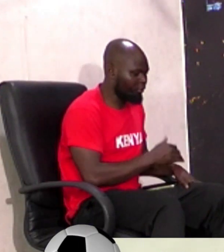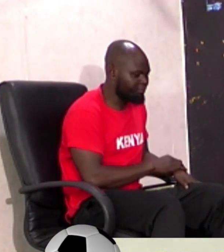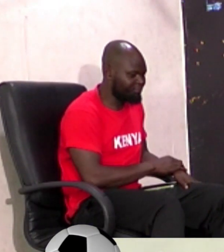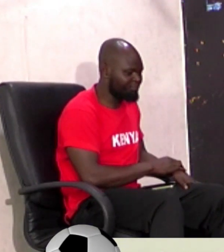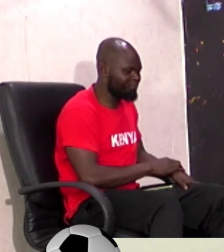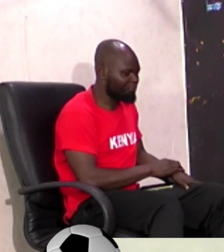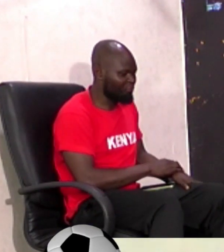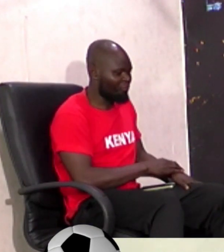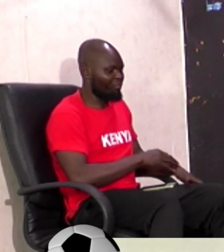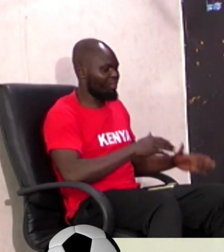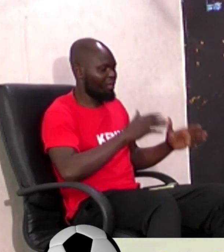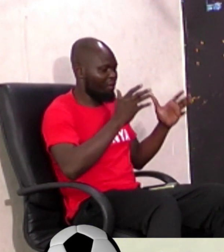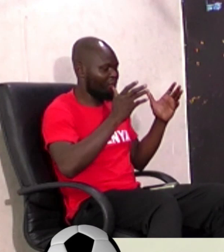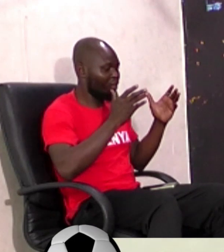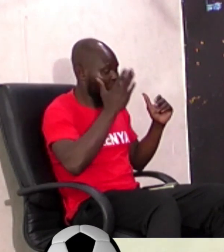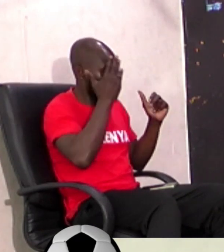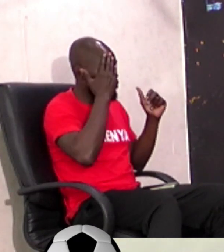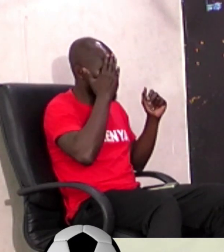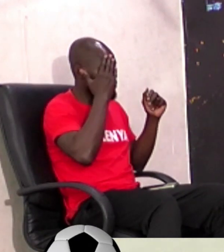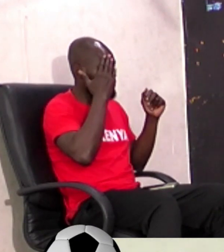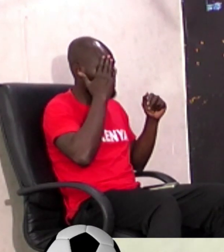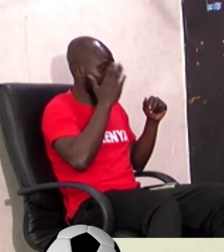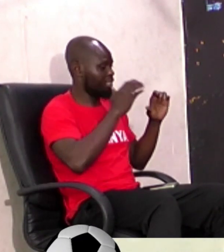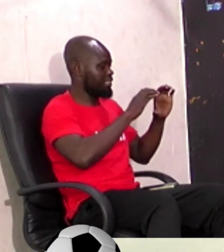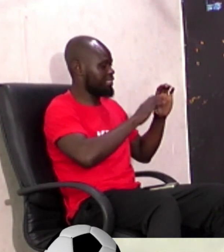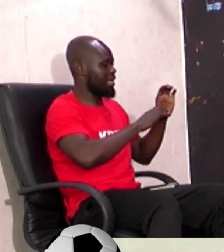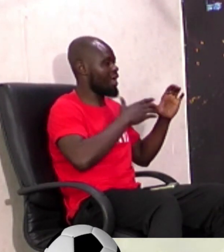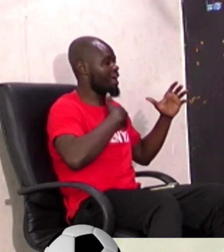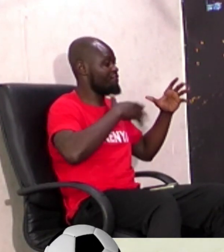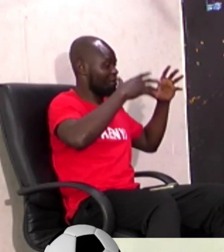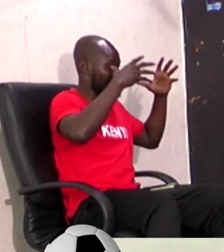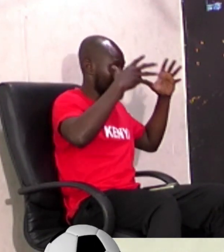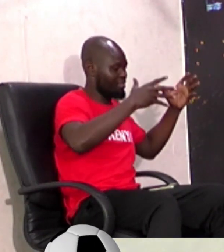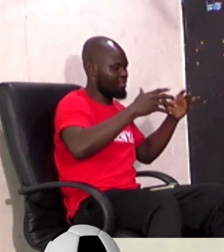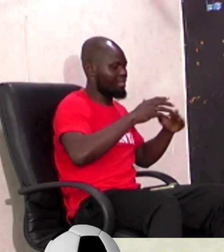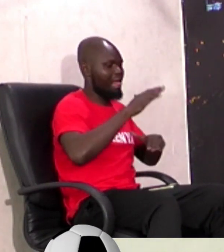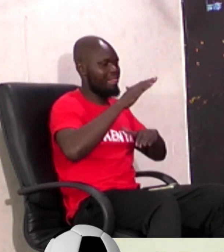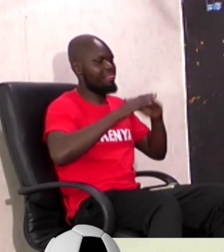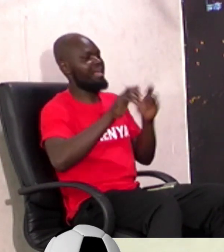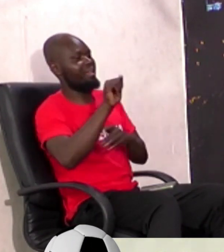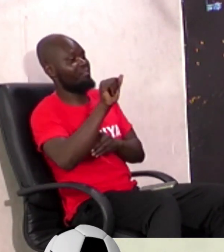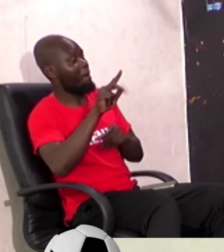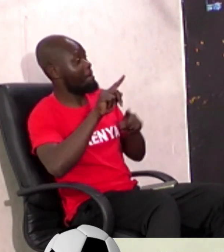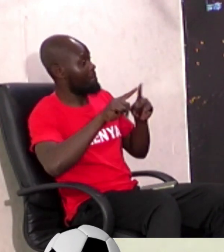Okay. Thank you so much. Yeah, I feel.